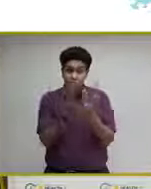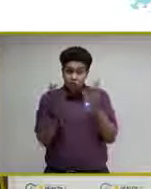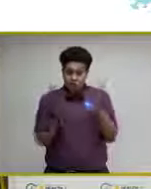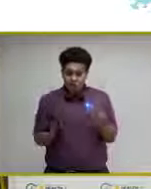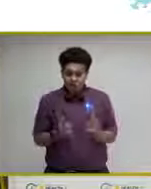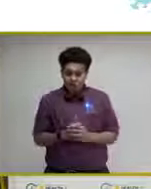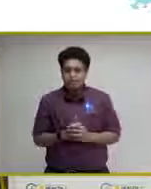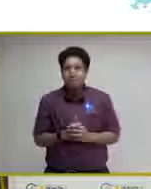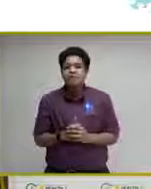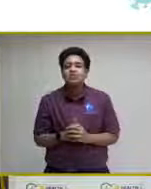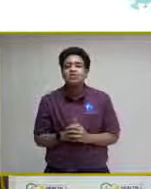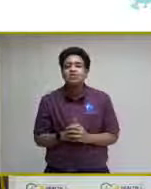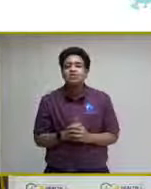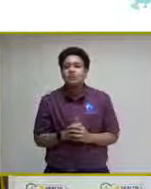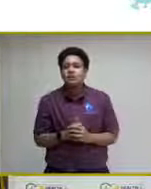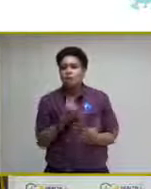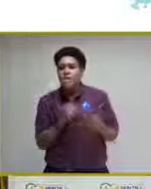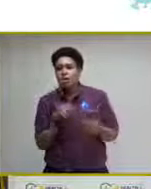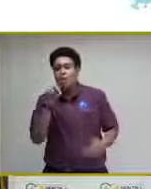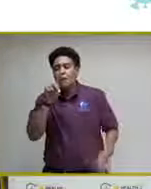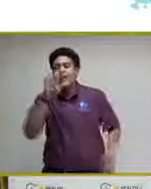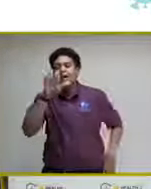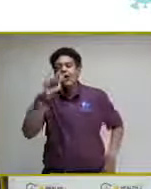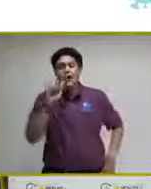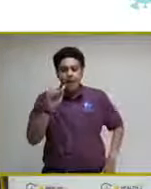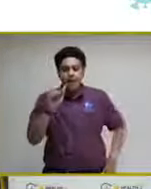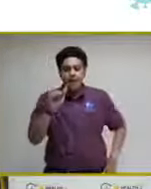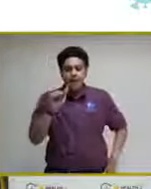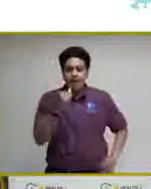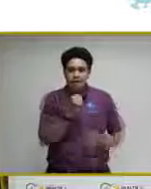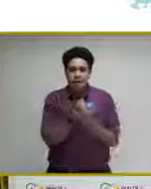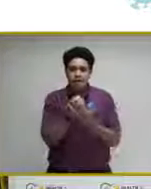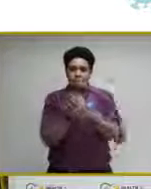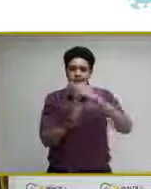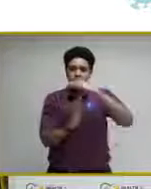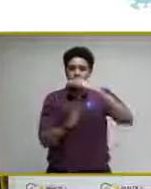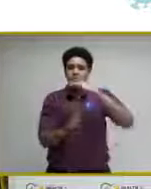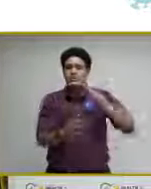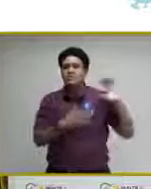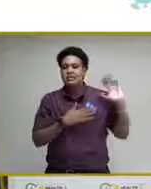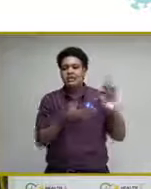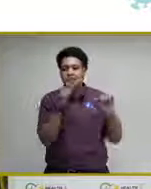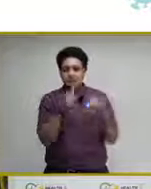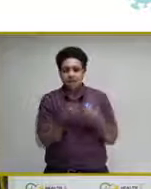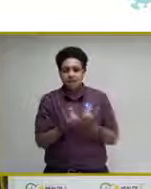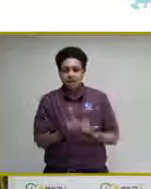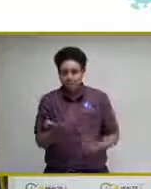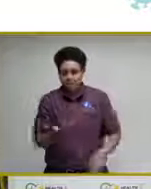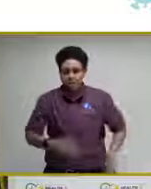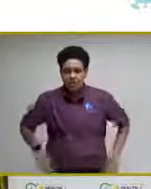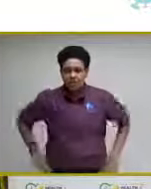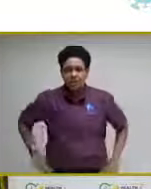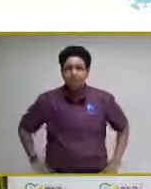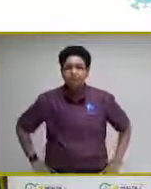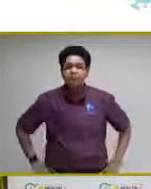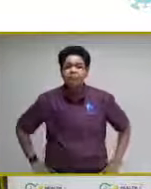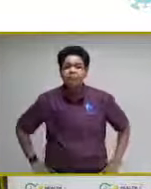Services, and PICA, the Passport and Immigration Citizenship